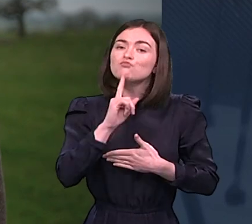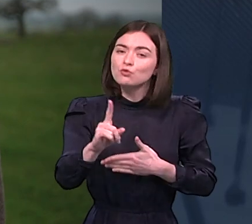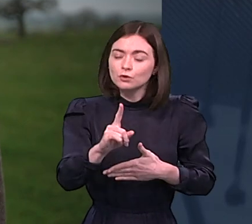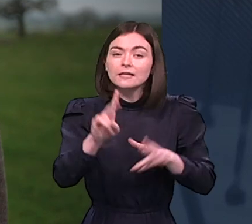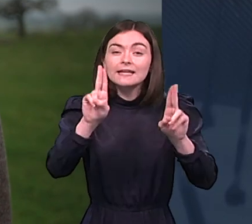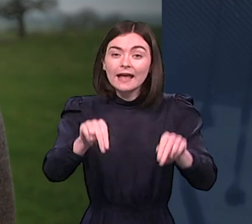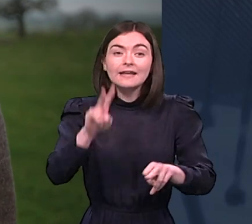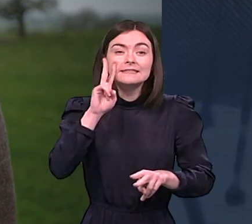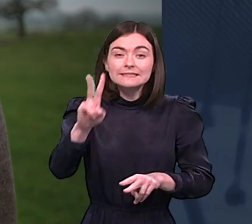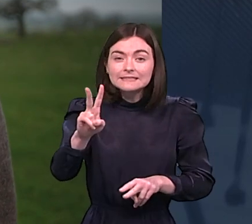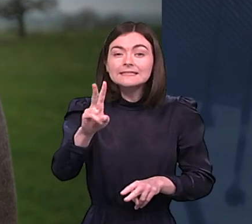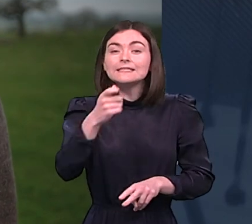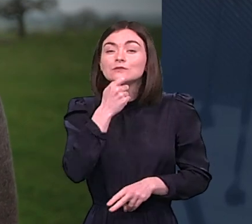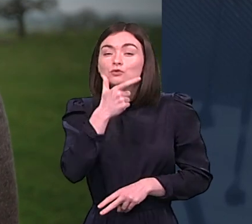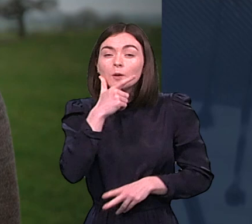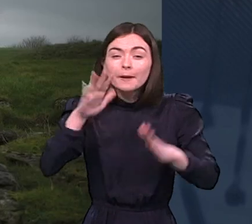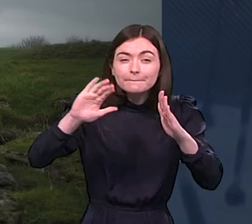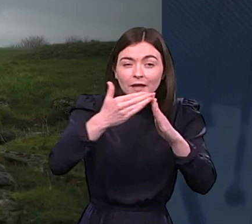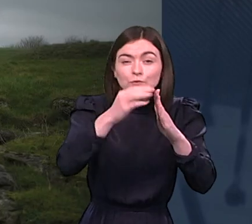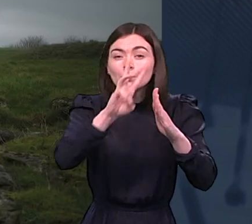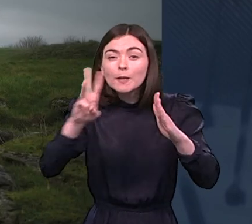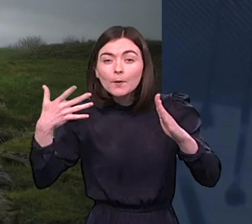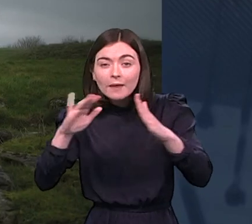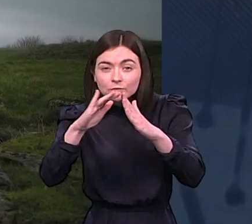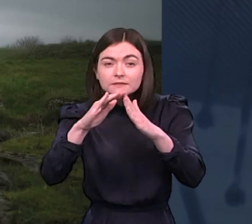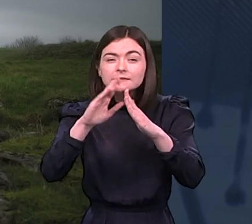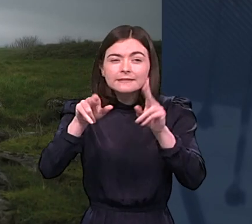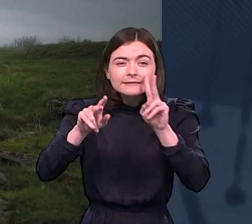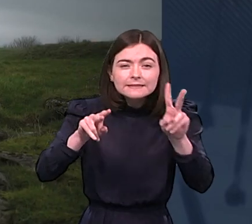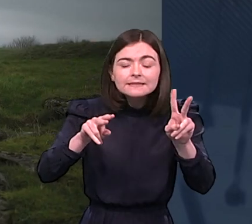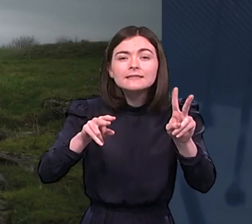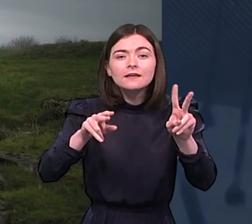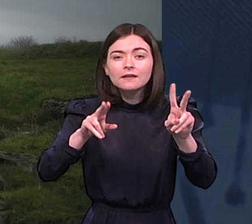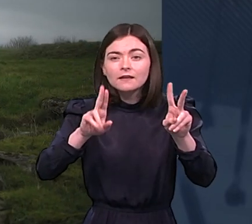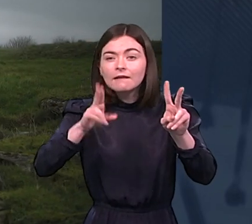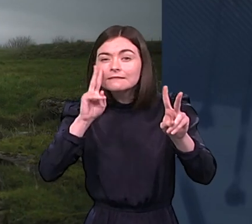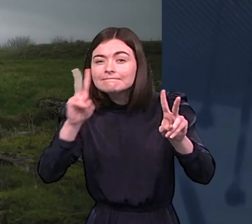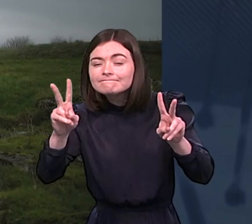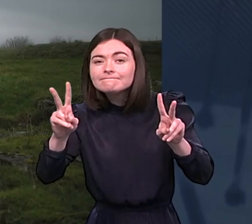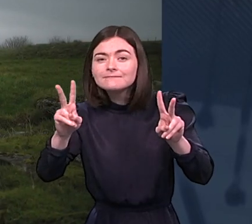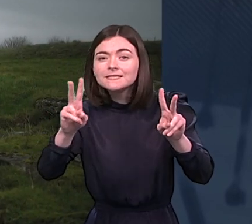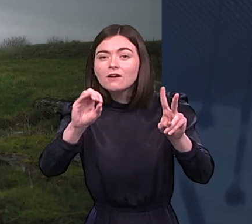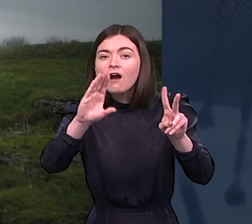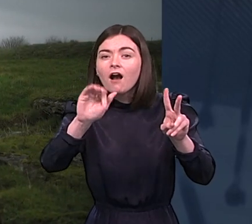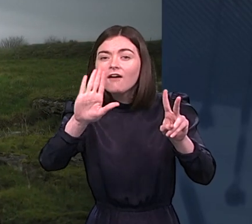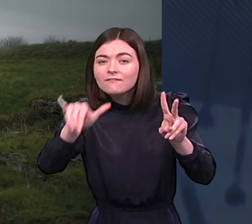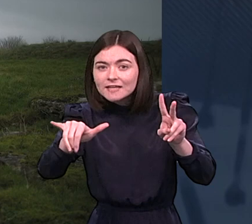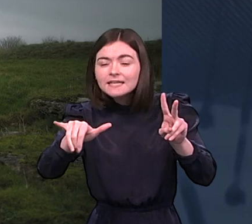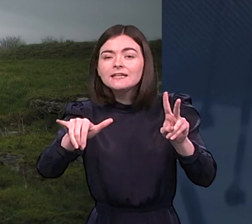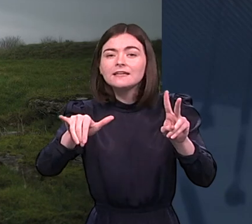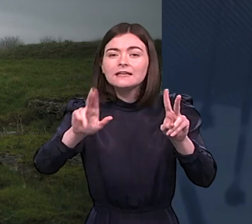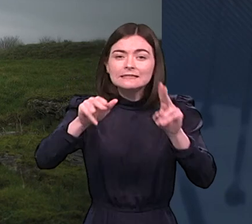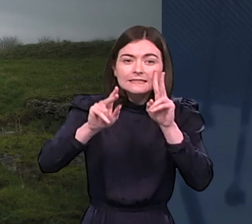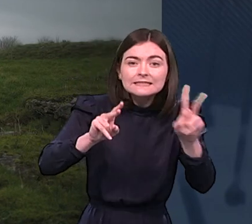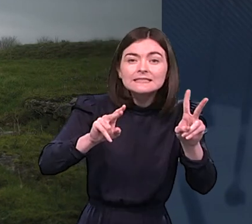see Dublin Mountains, I can see the Wicklow Mountains, I can see off down into Offaly, I can see